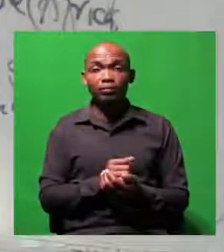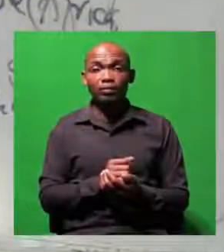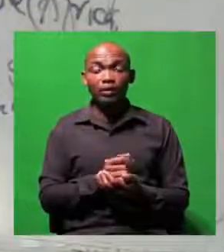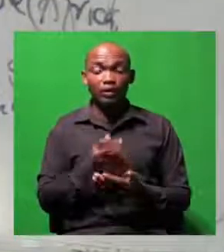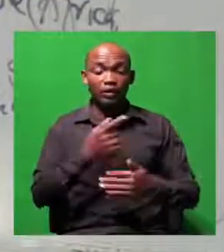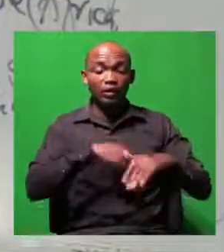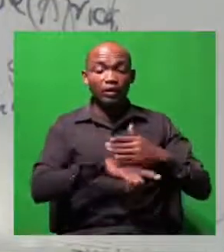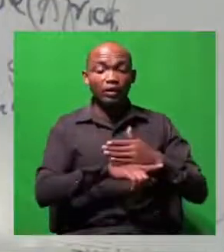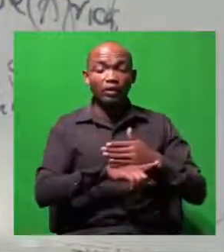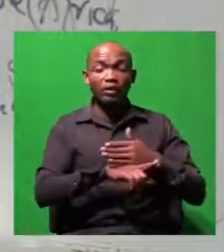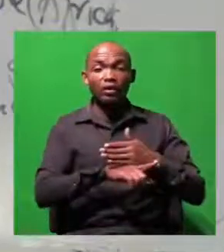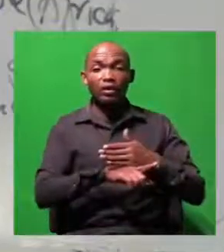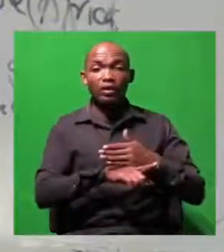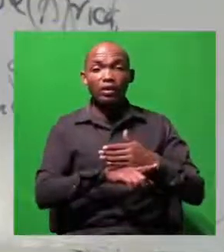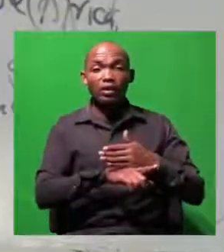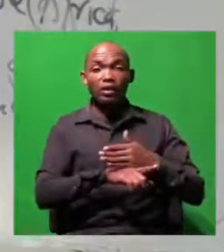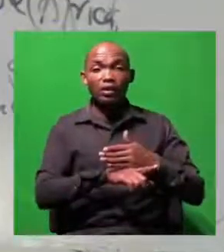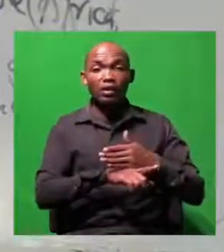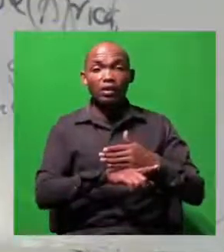in the